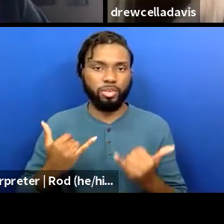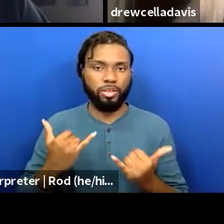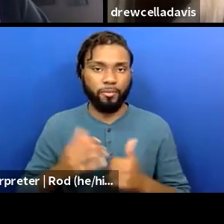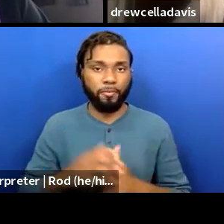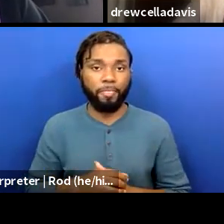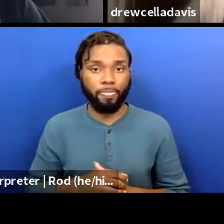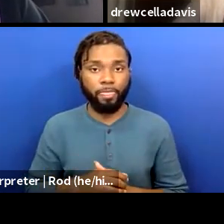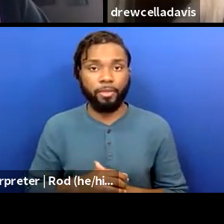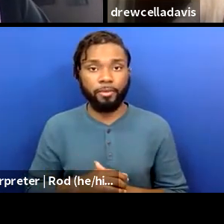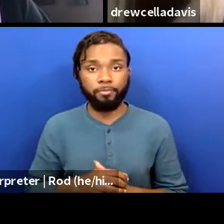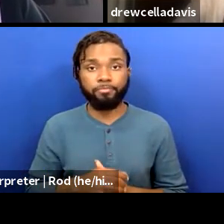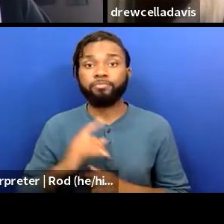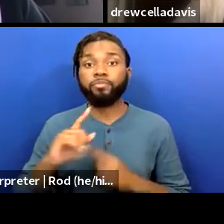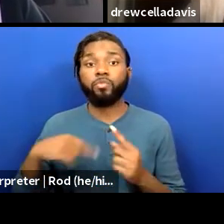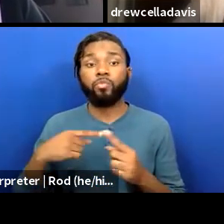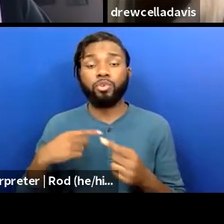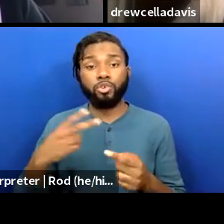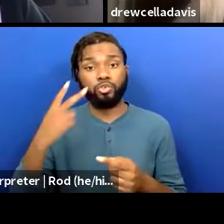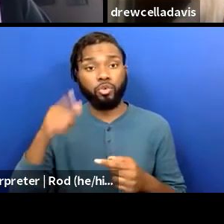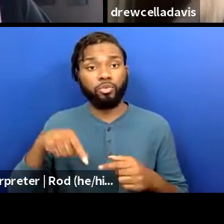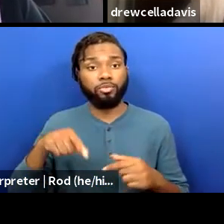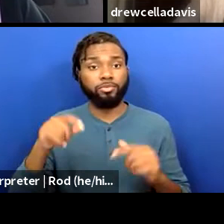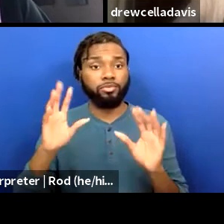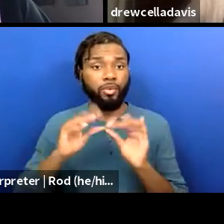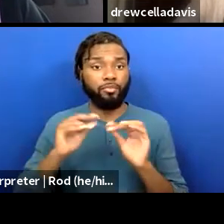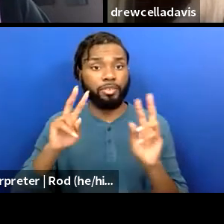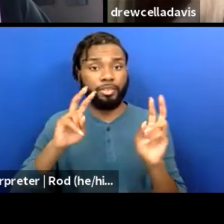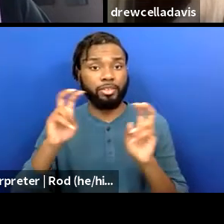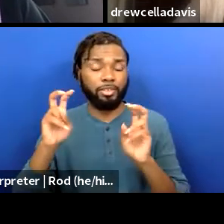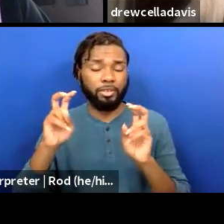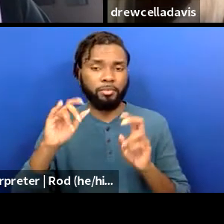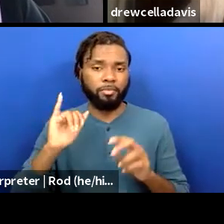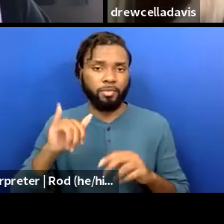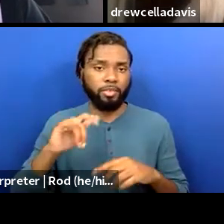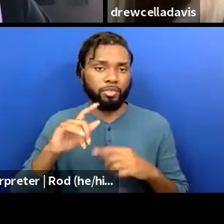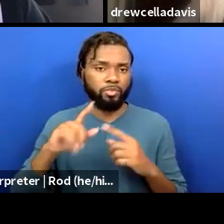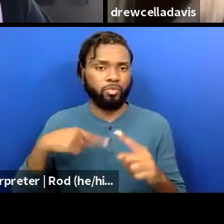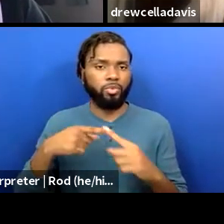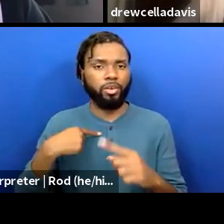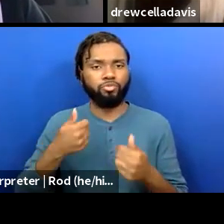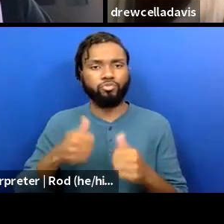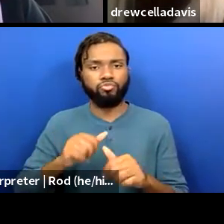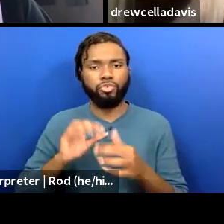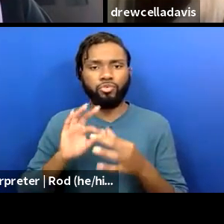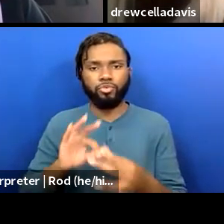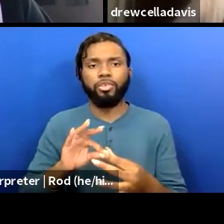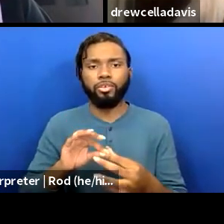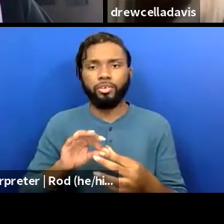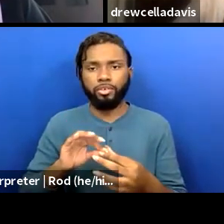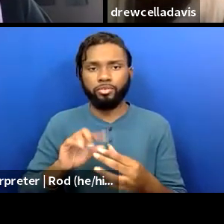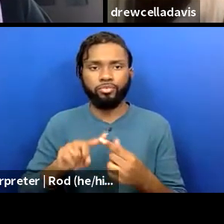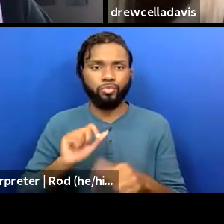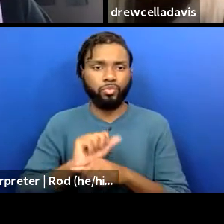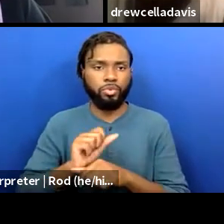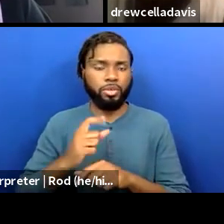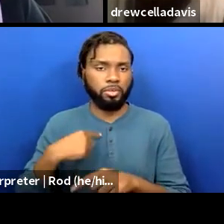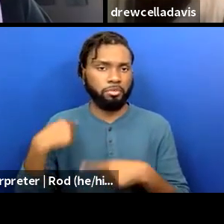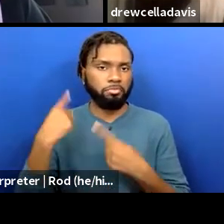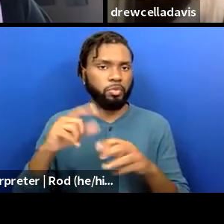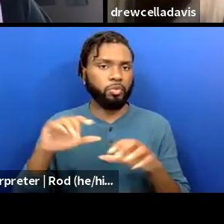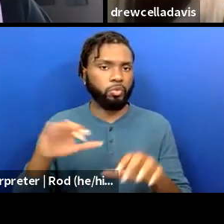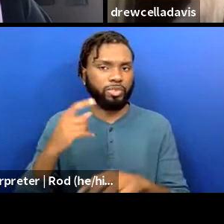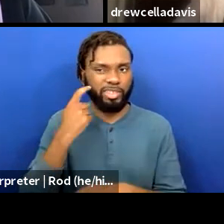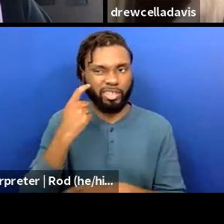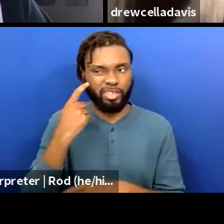when I was looking at the theme of the conference, that's what I was trying to relate to the work that I've been doing lately, the last few